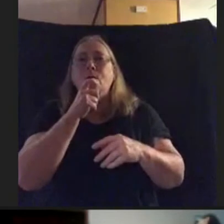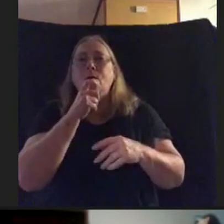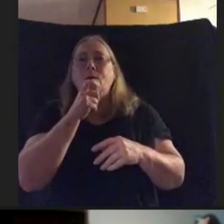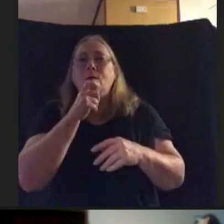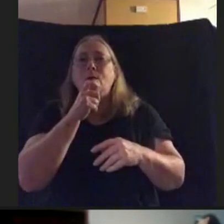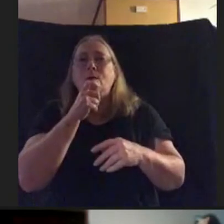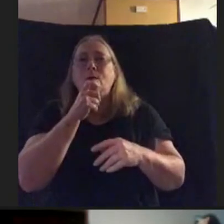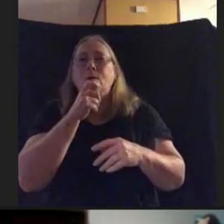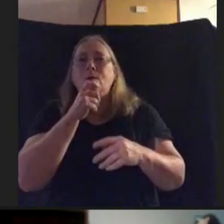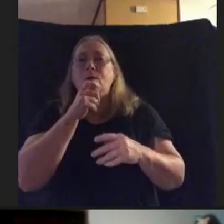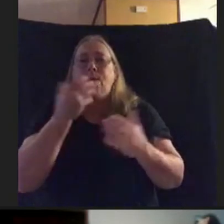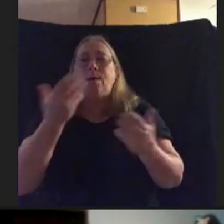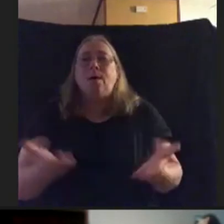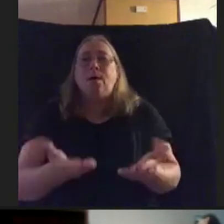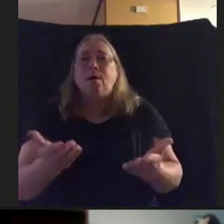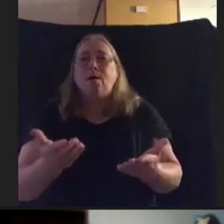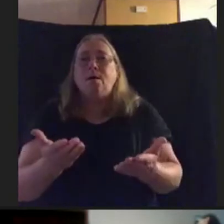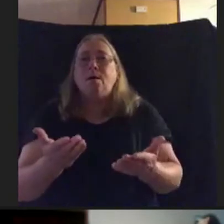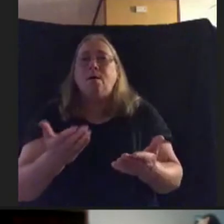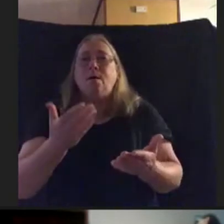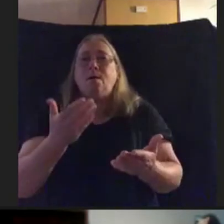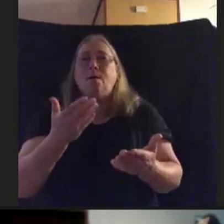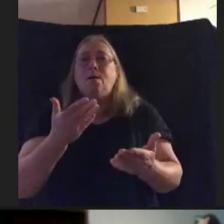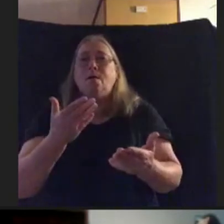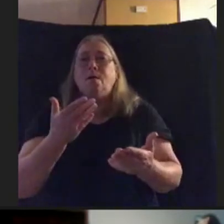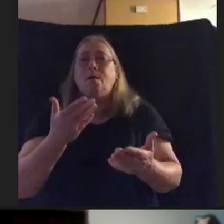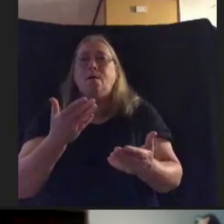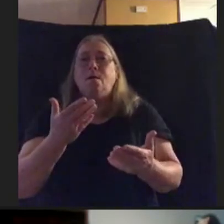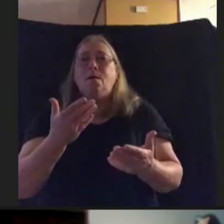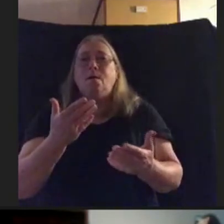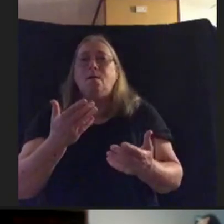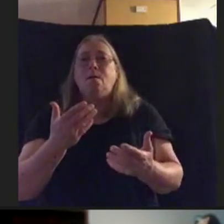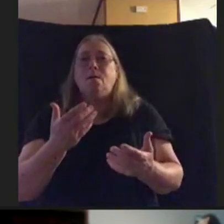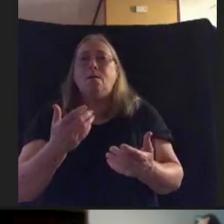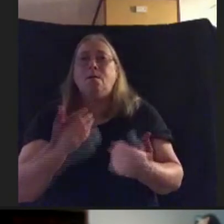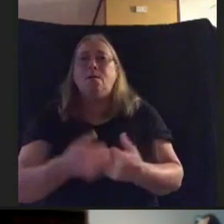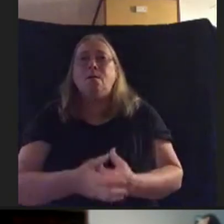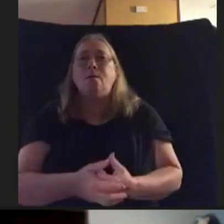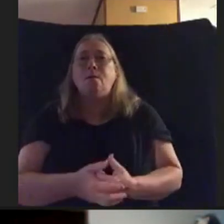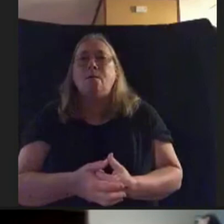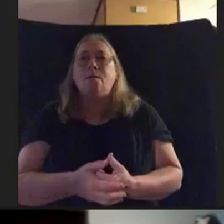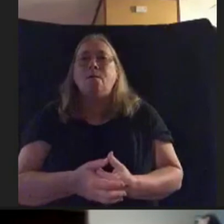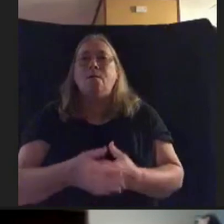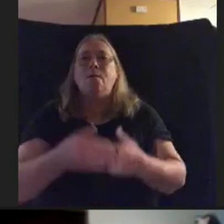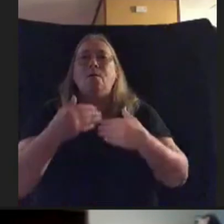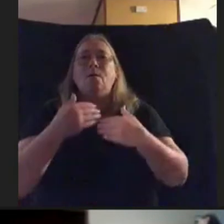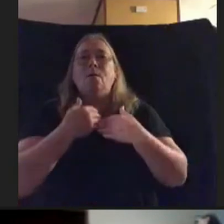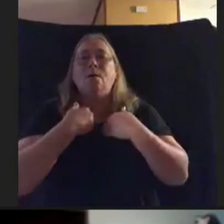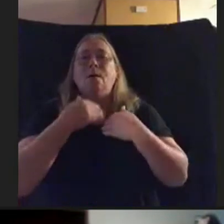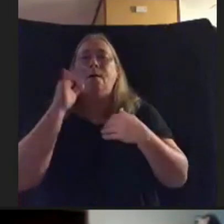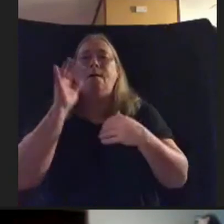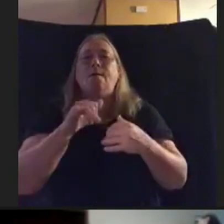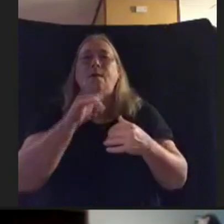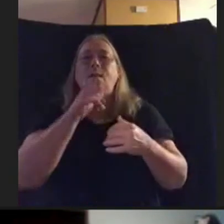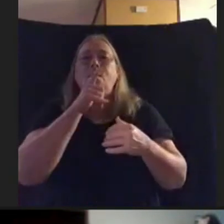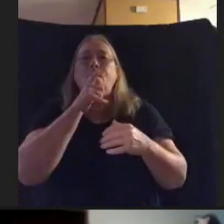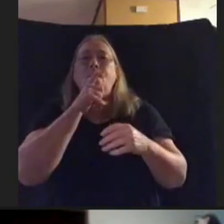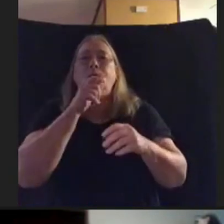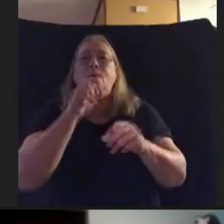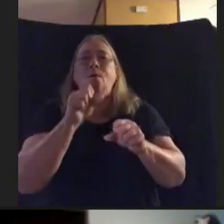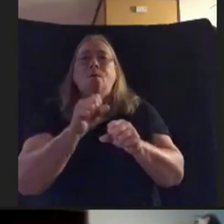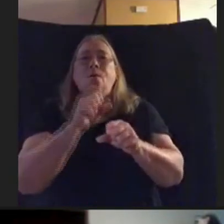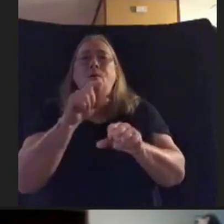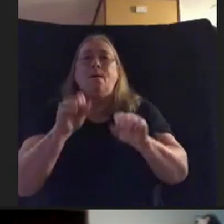presence working with that community. We have Vietnamese language translators on the call line, and we're working to make sure it's also available through